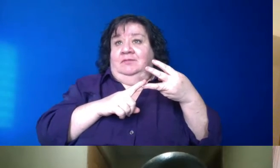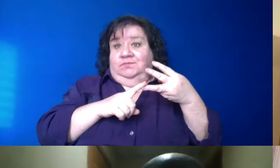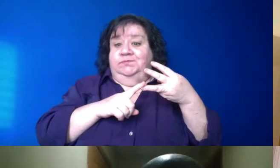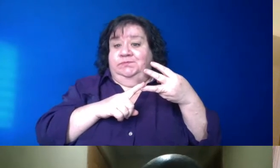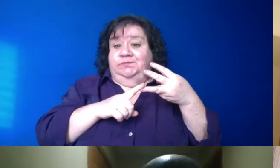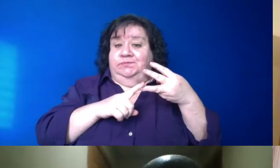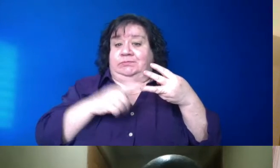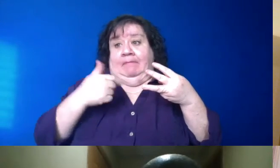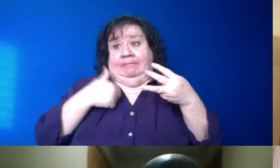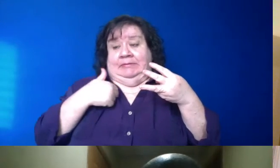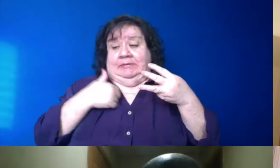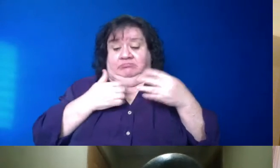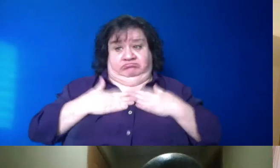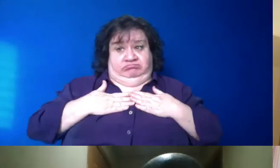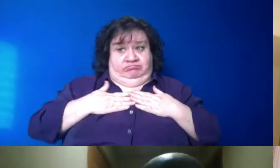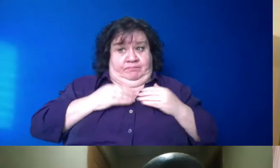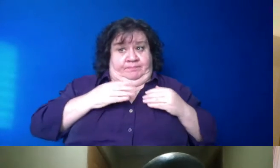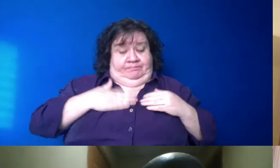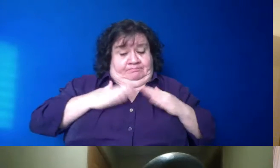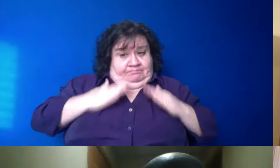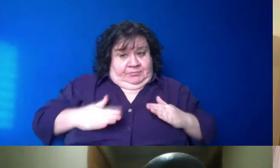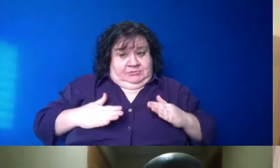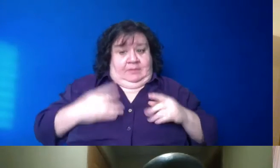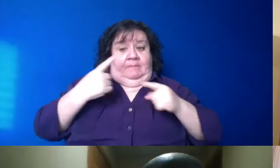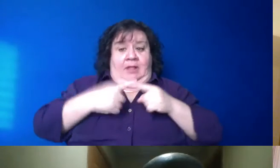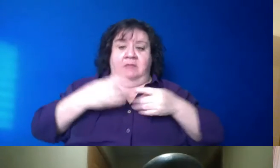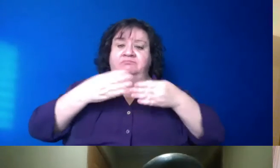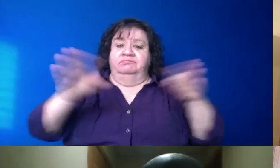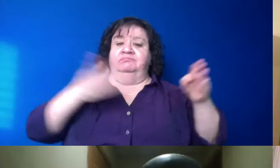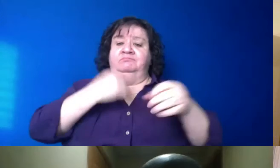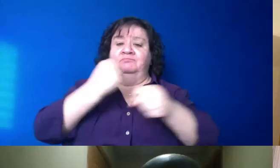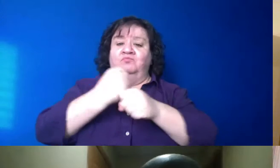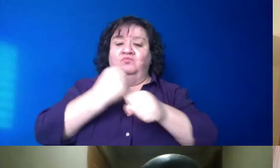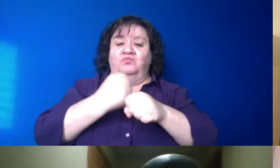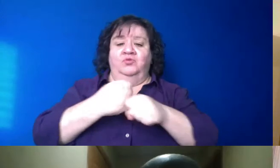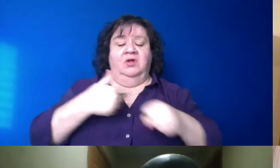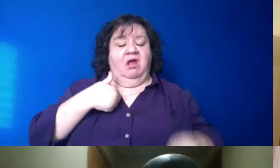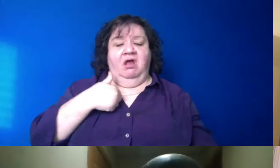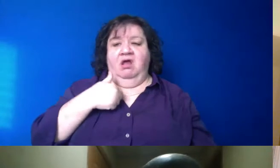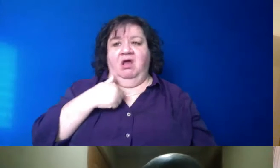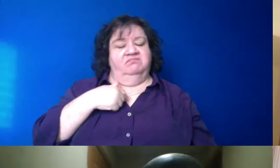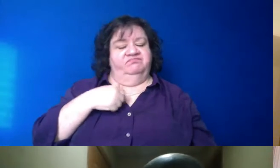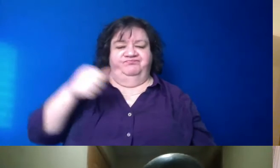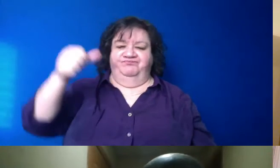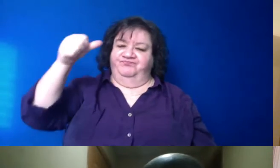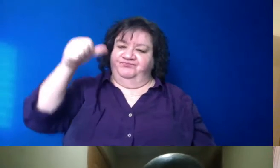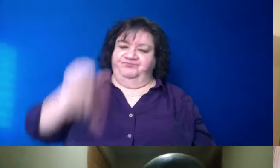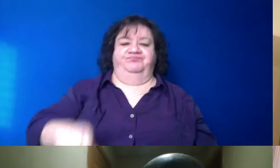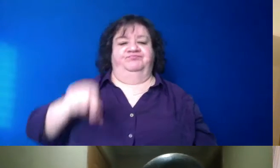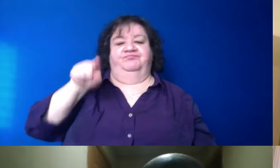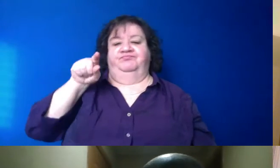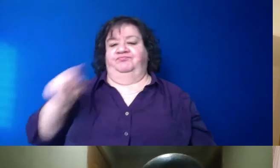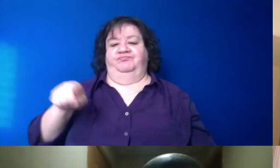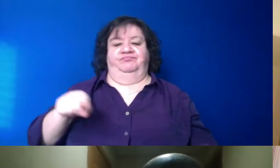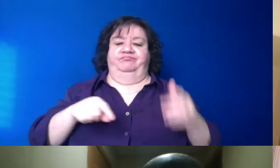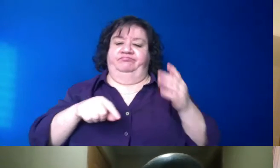protocol to the Oviedo Convention right from the beginning. Just to make sure you know what this is, it's the